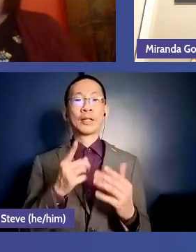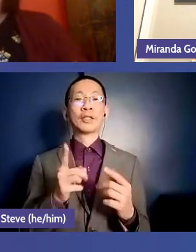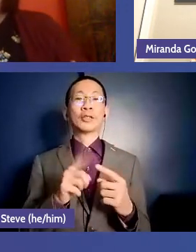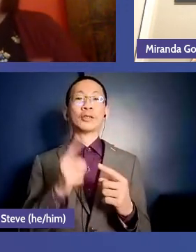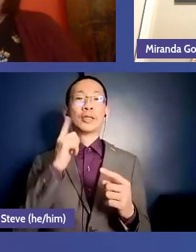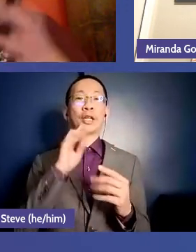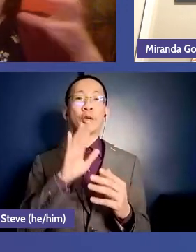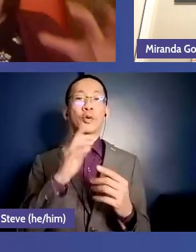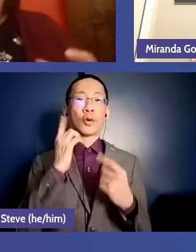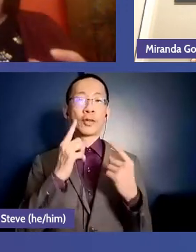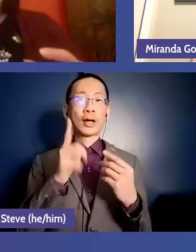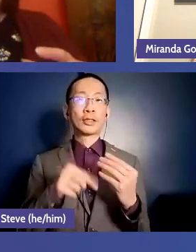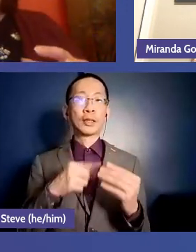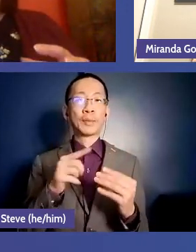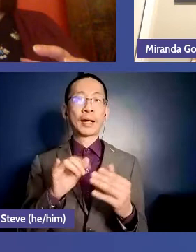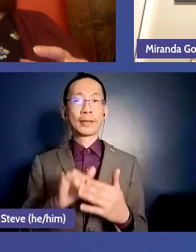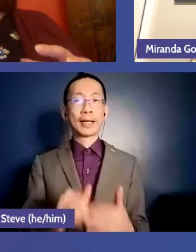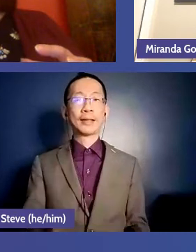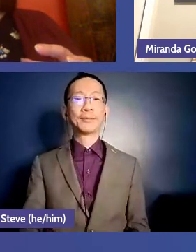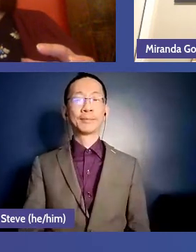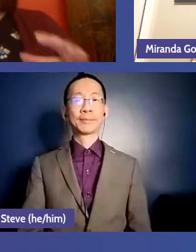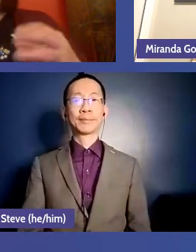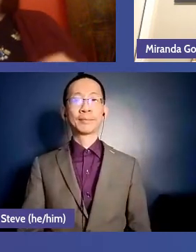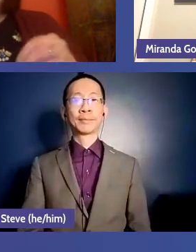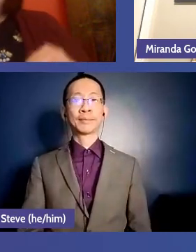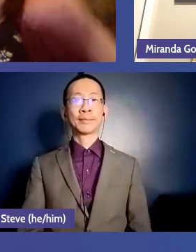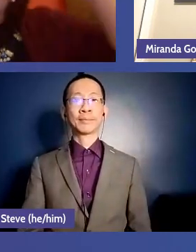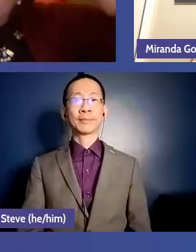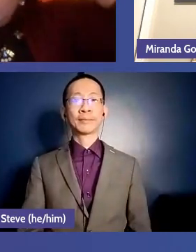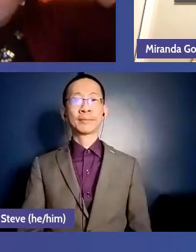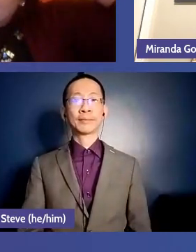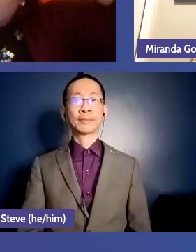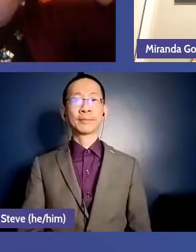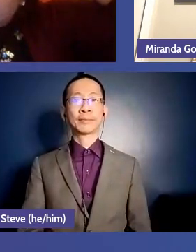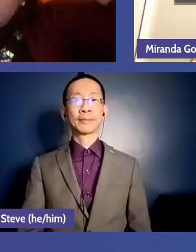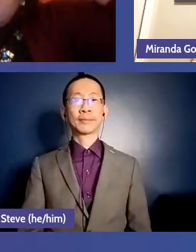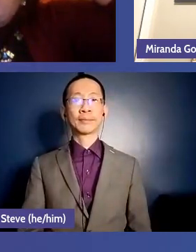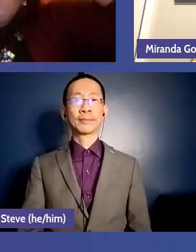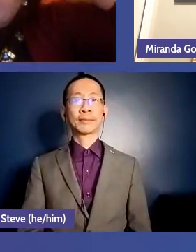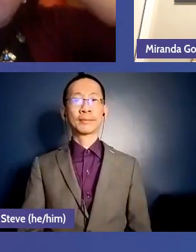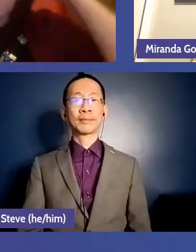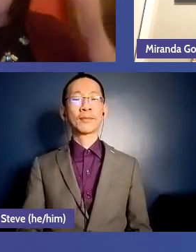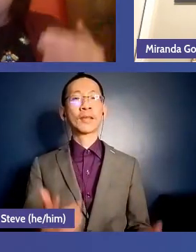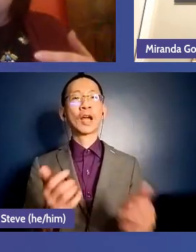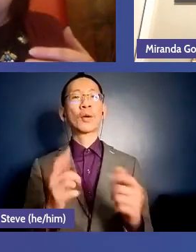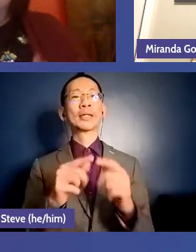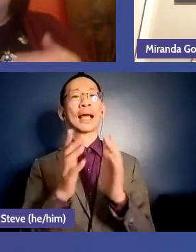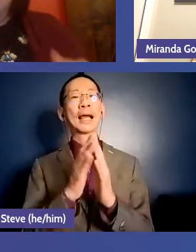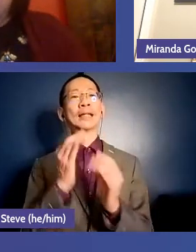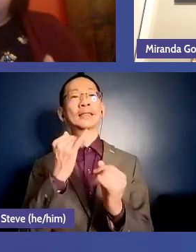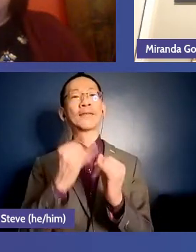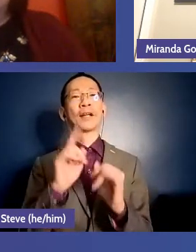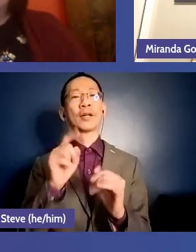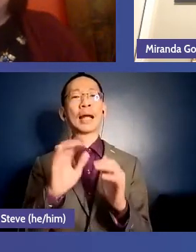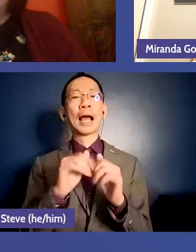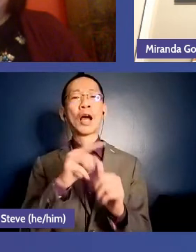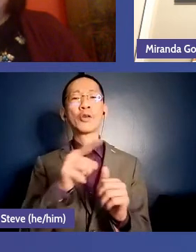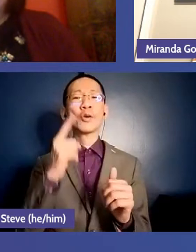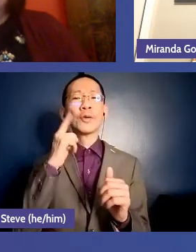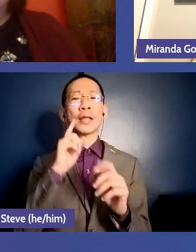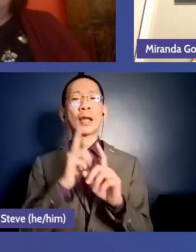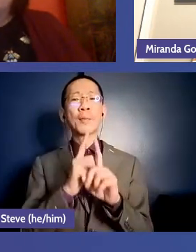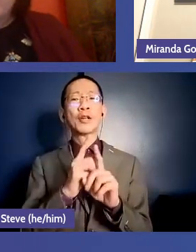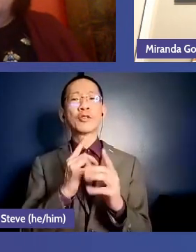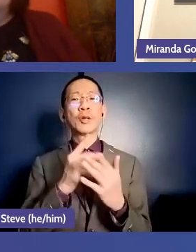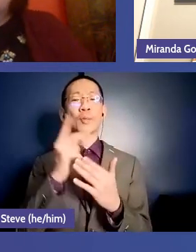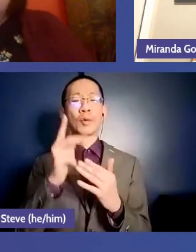thoughts around that. What I'd like to ask as the final question is how you all think mentorship